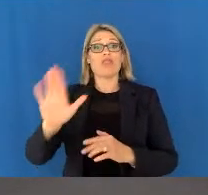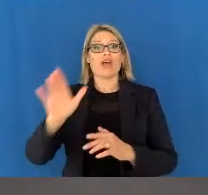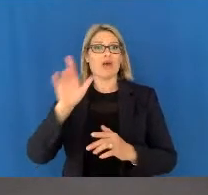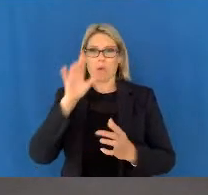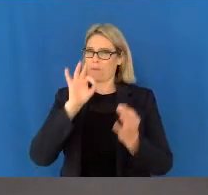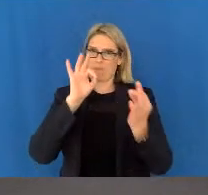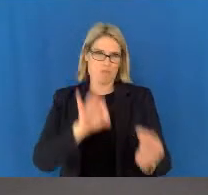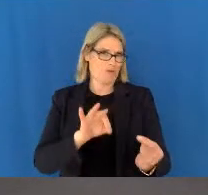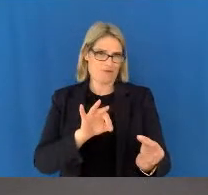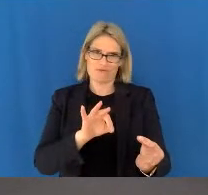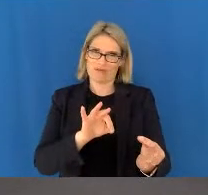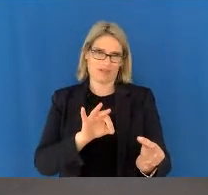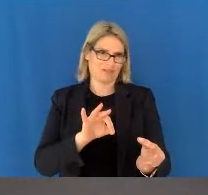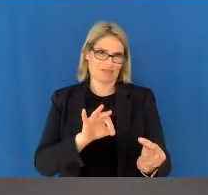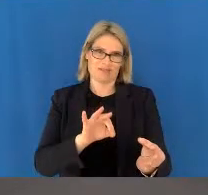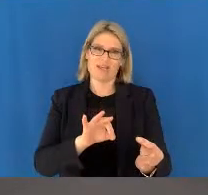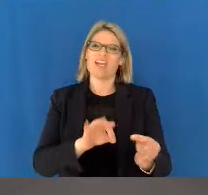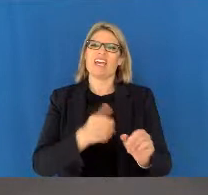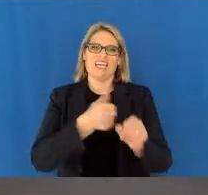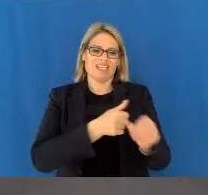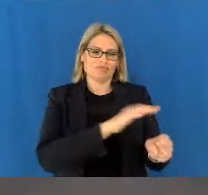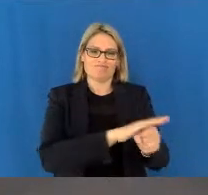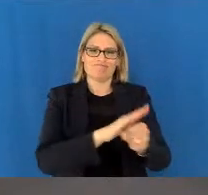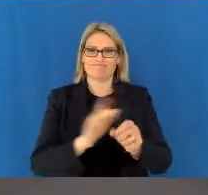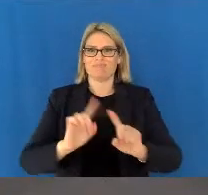all the schools. So we have other measures.